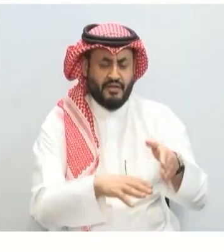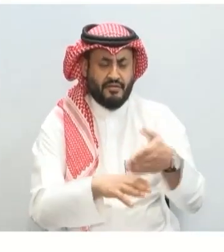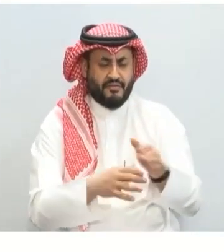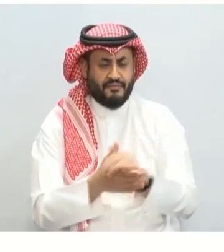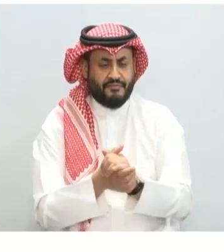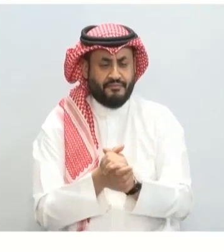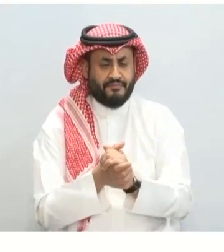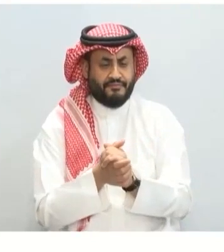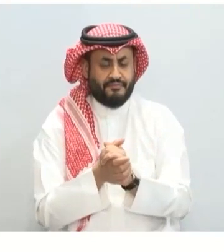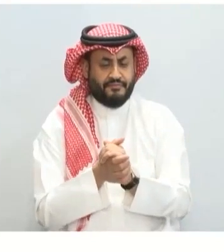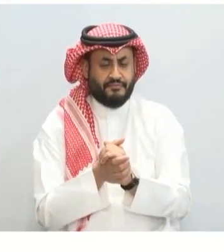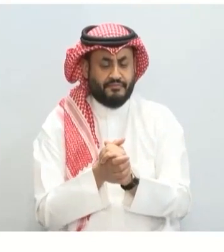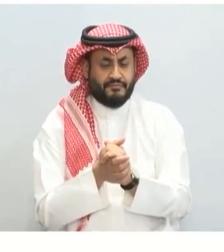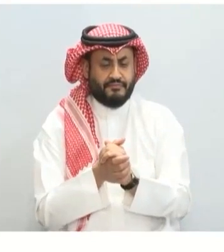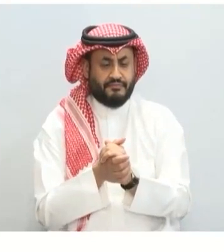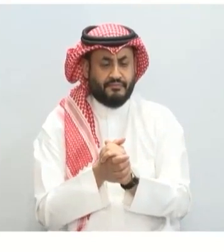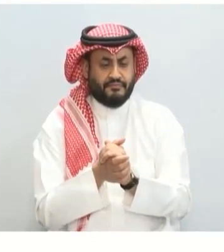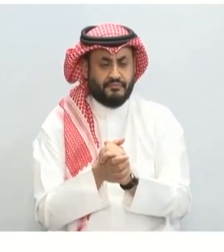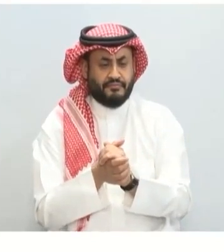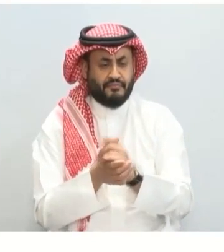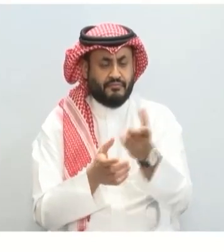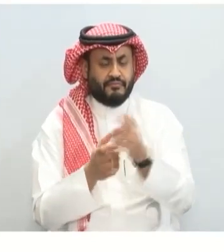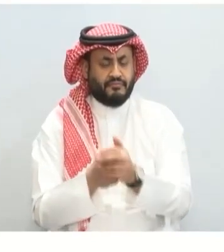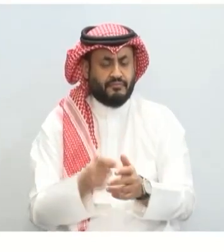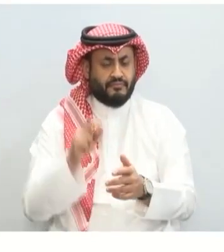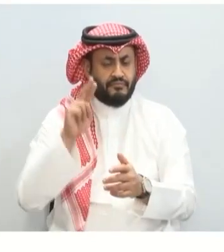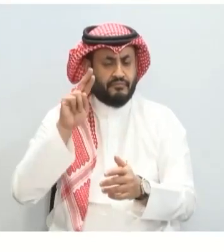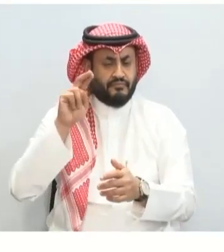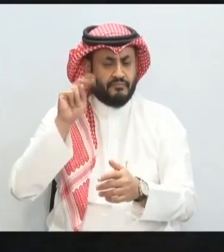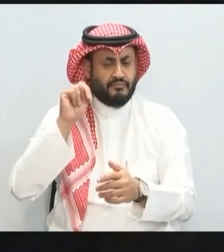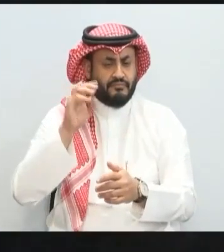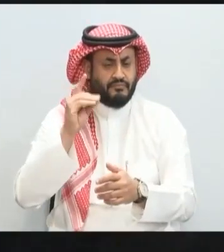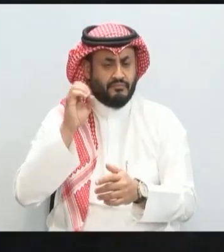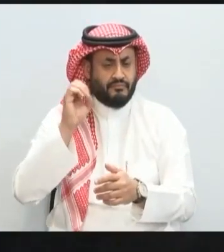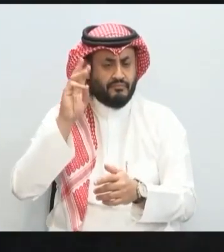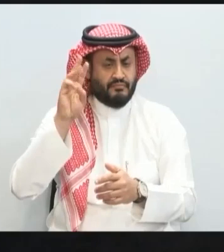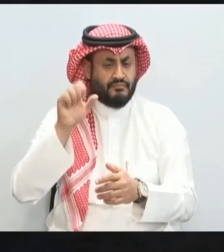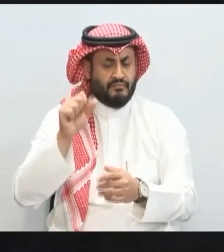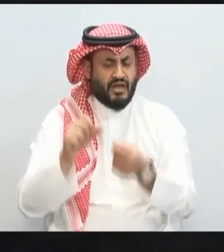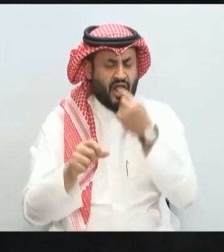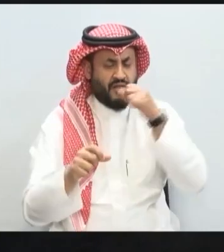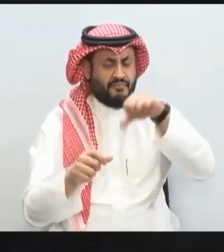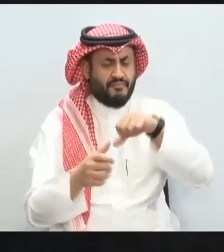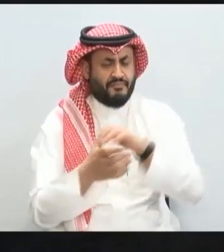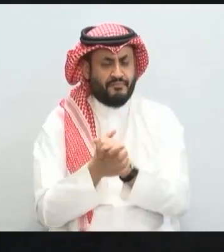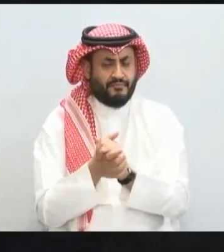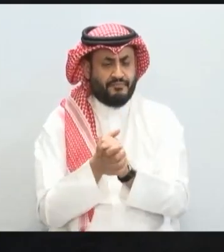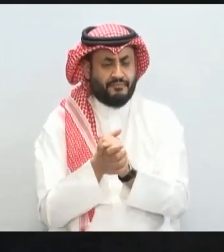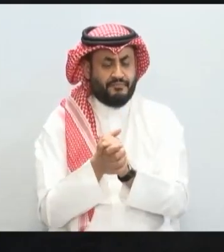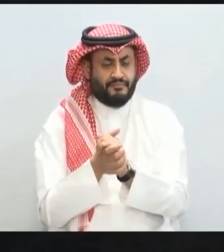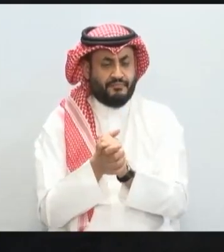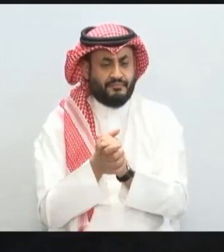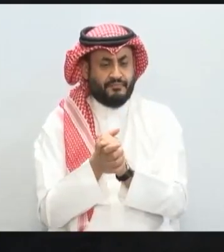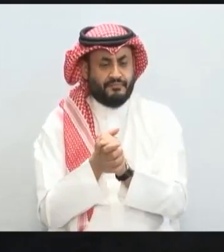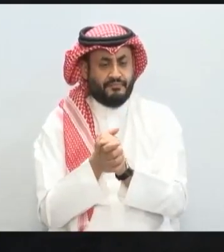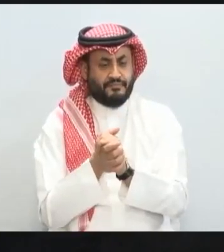To turn down food. What does it mean to turn down something? To turn down something.